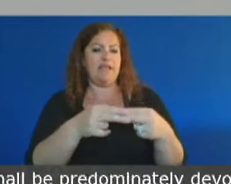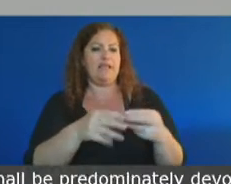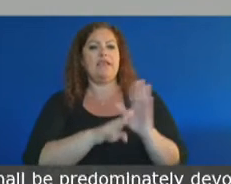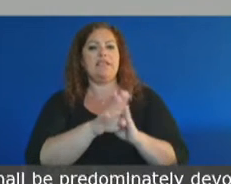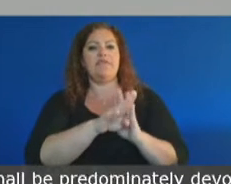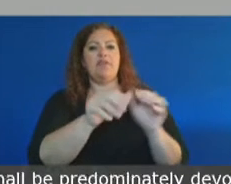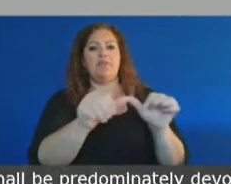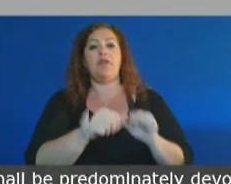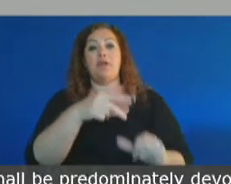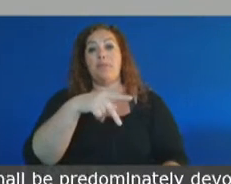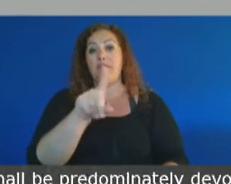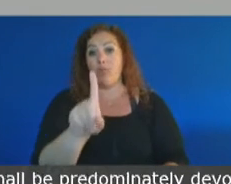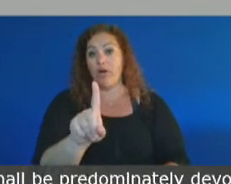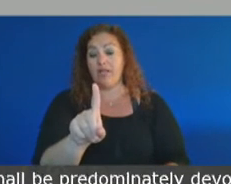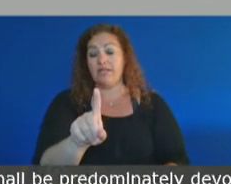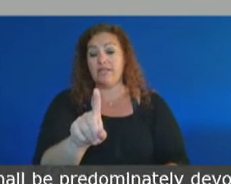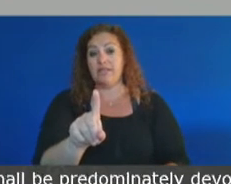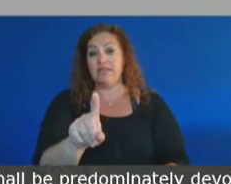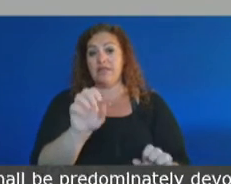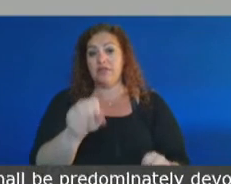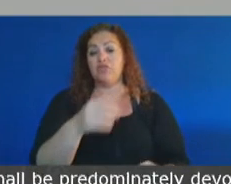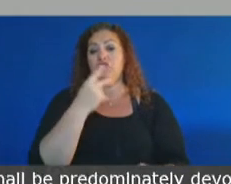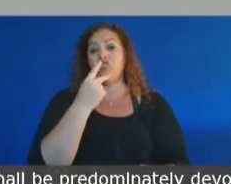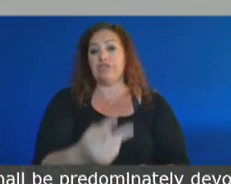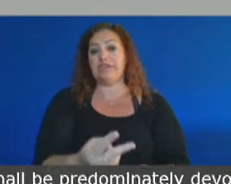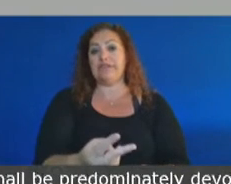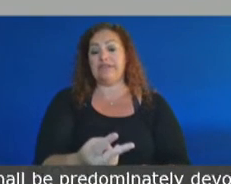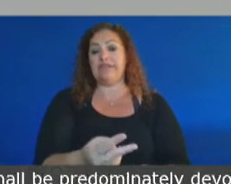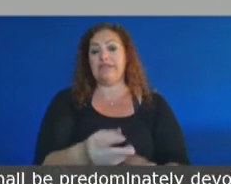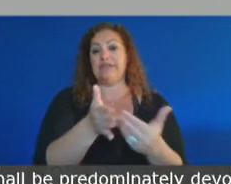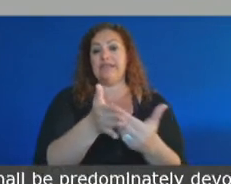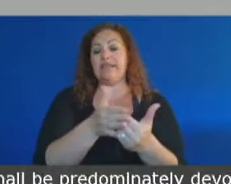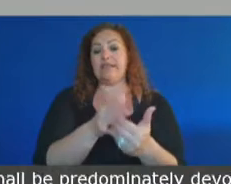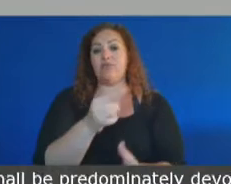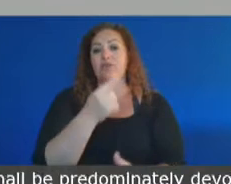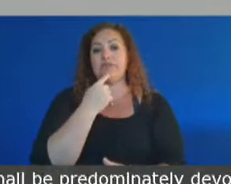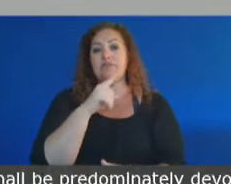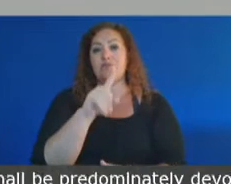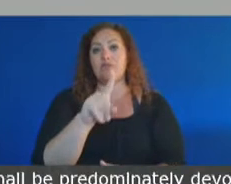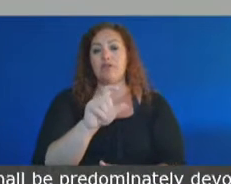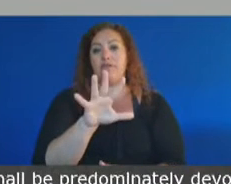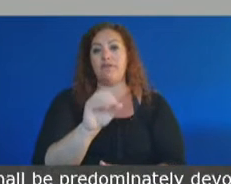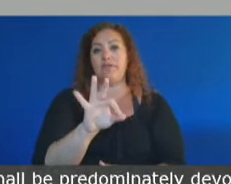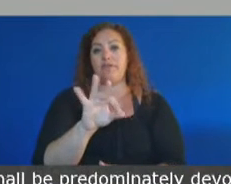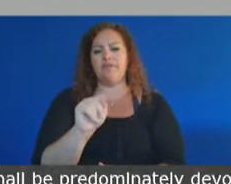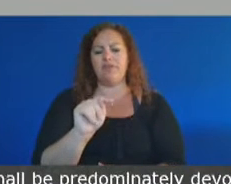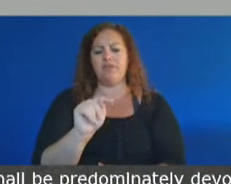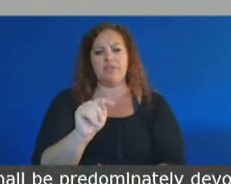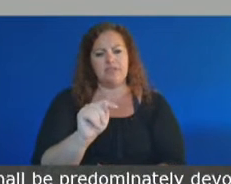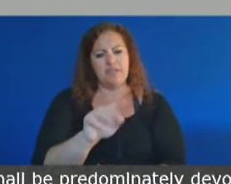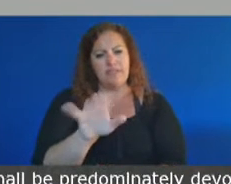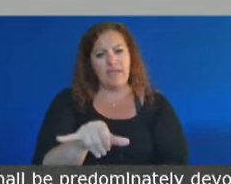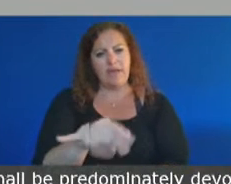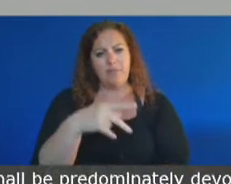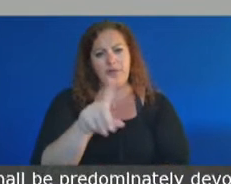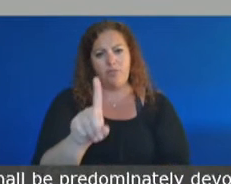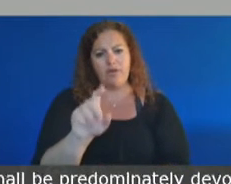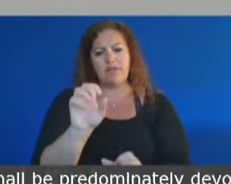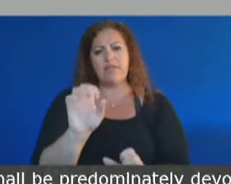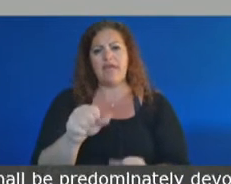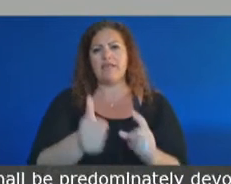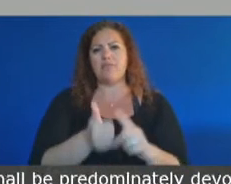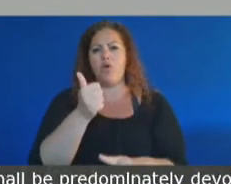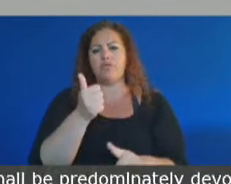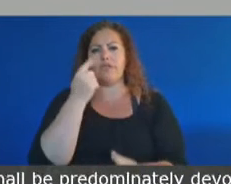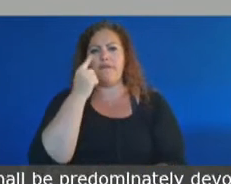P1 which you can see is uh just next to where it says 150t power EAS me you see P1 there that is predominantly devoted